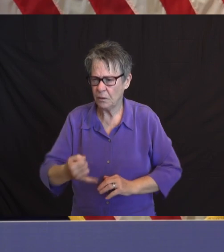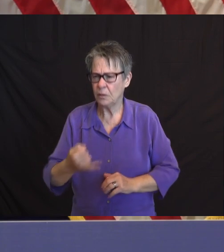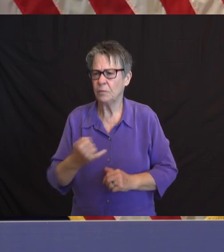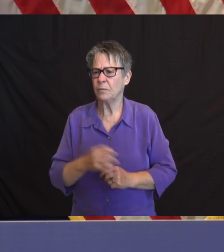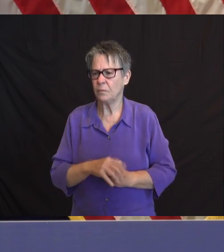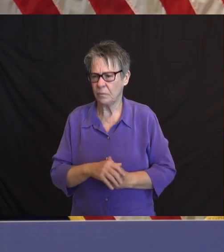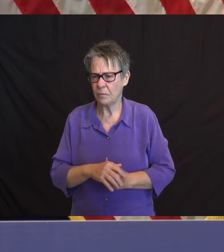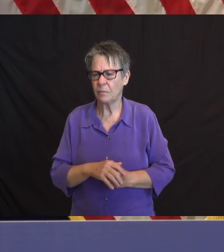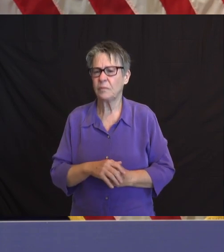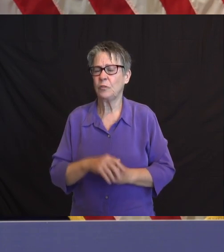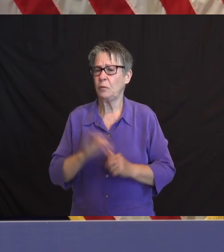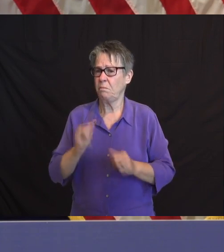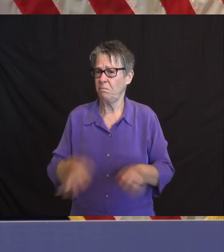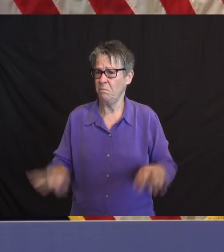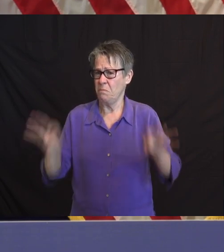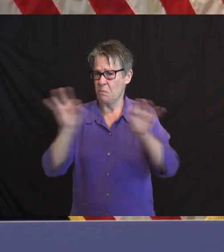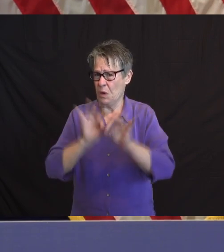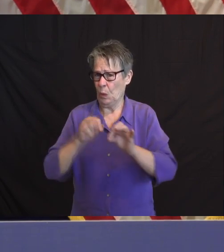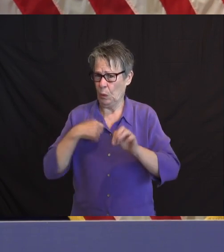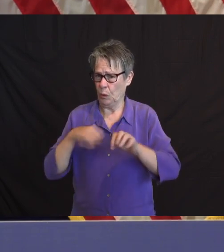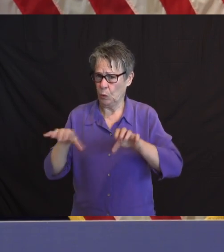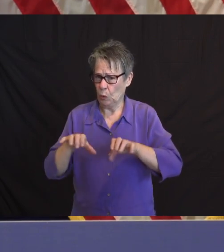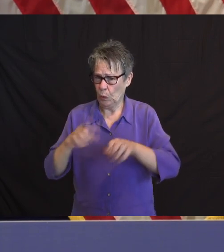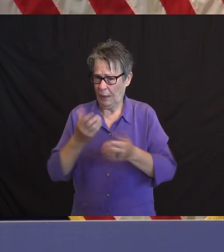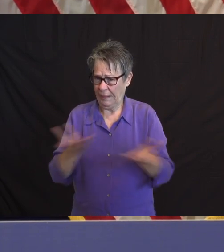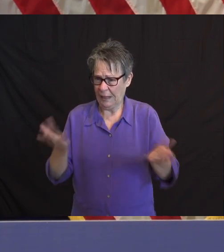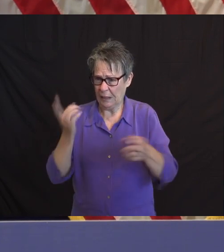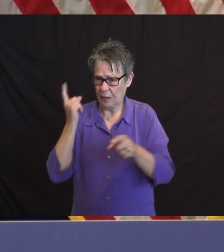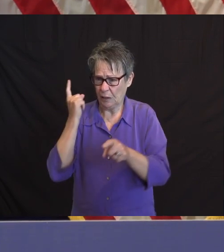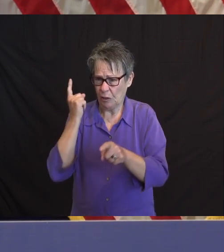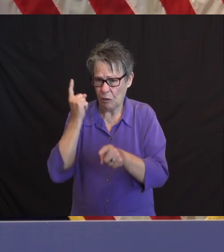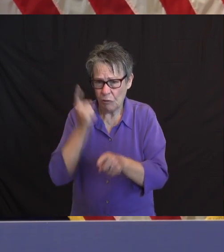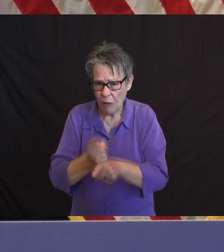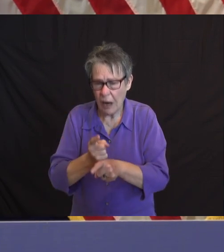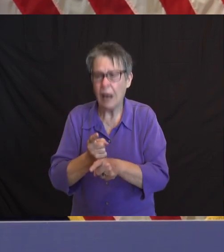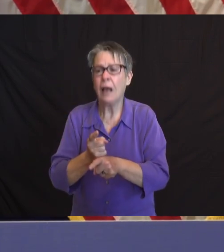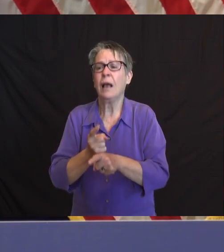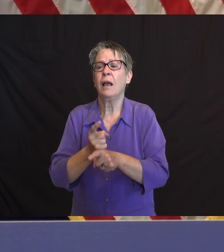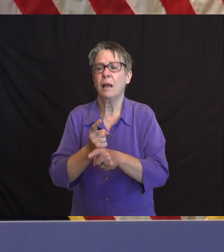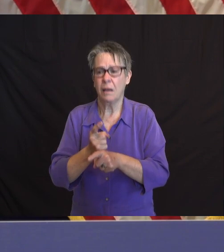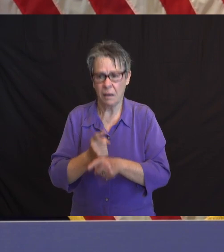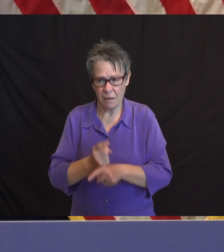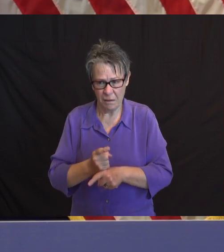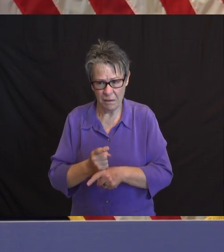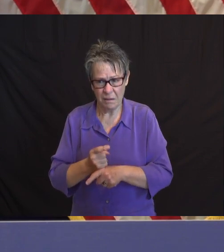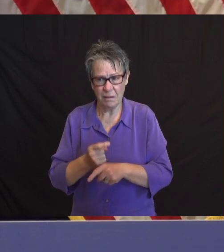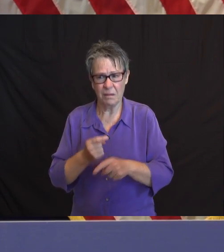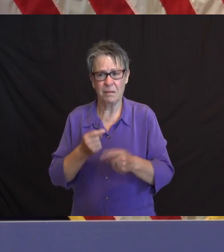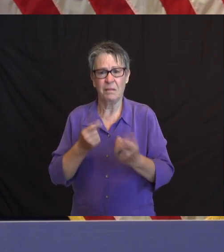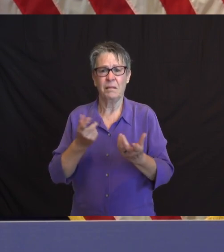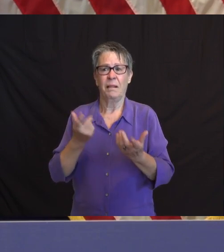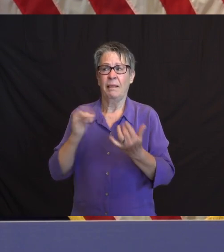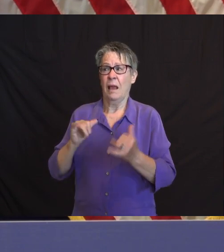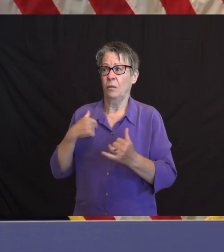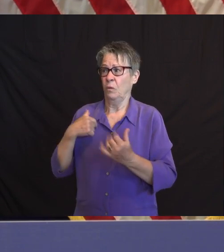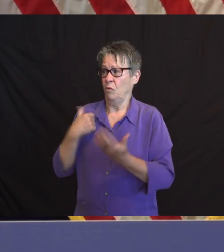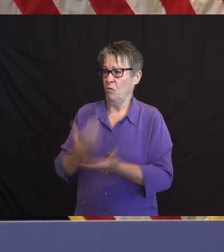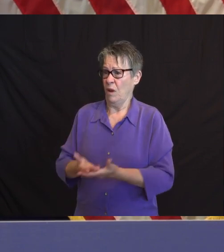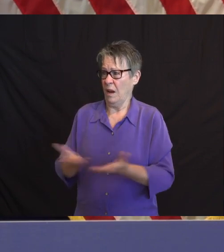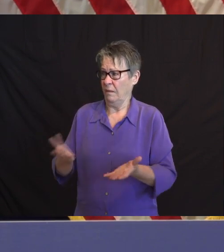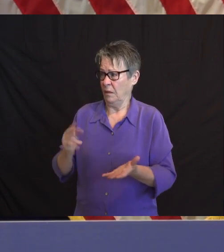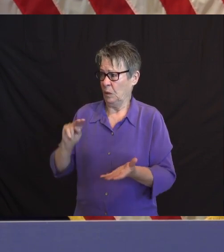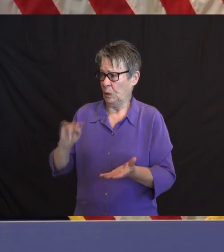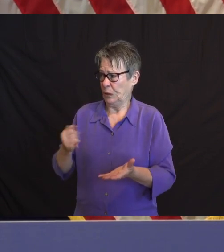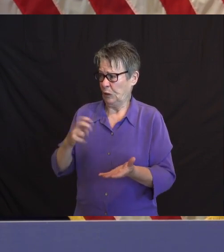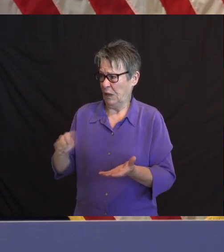you think about it, that when we got here, NJ Transit had been wrecked. But if you're going to get one thing right, it's the ability to move people